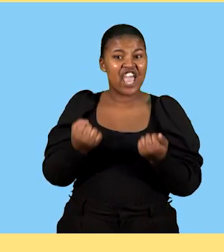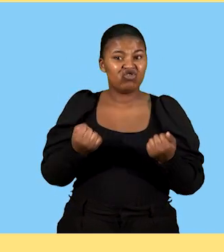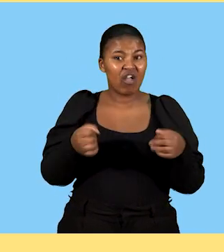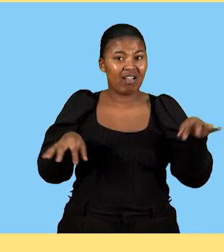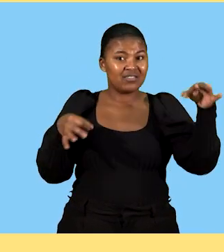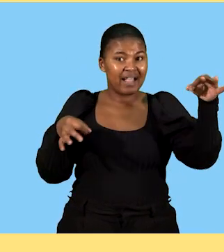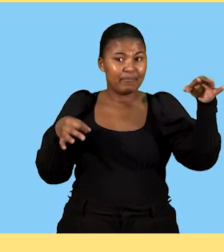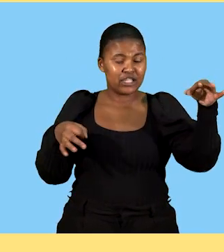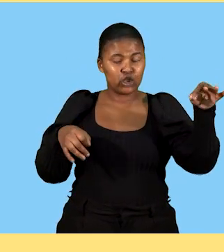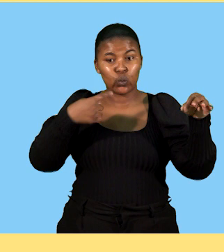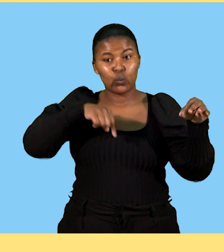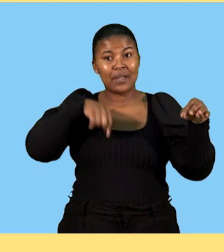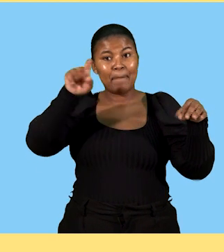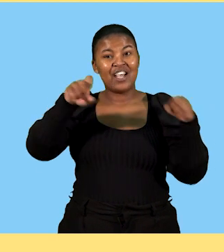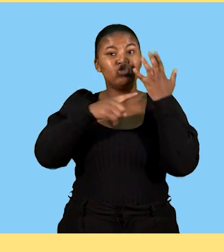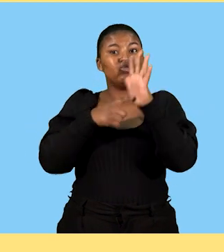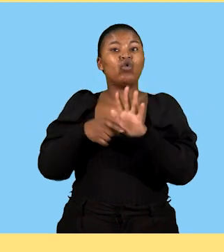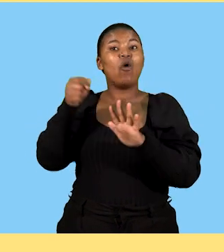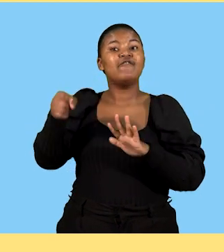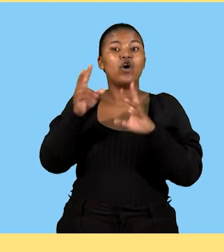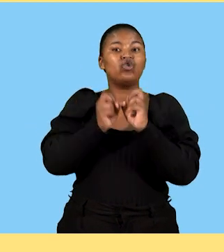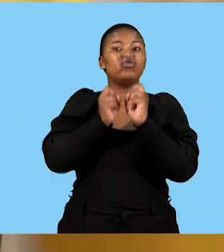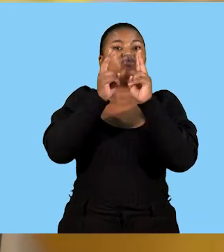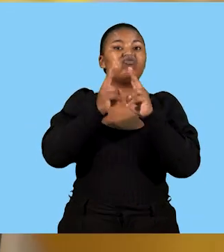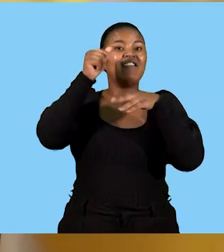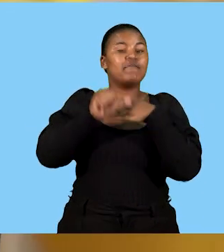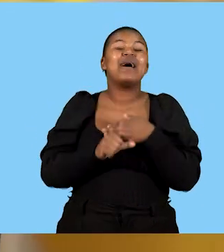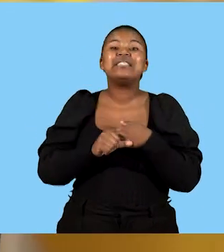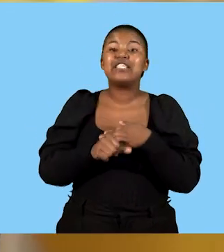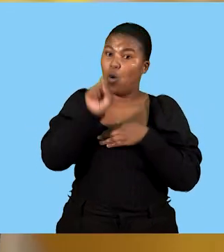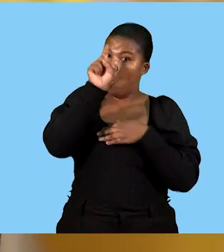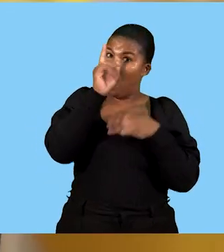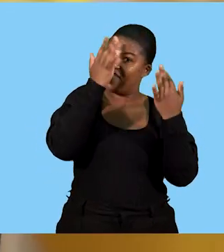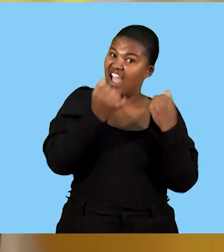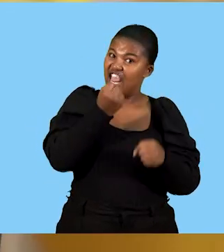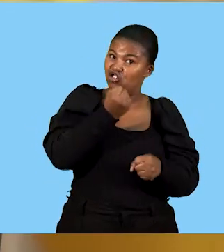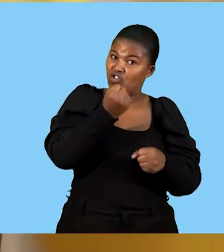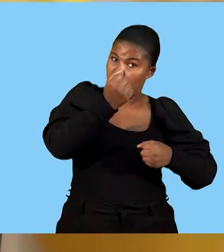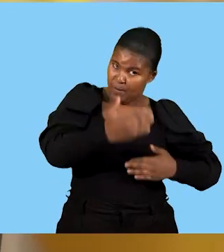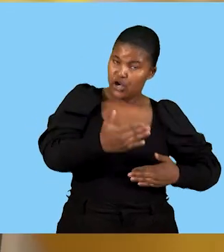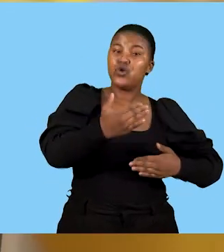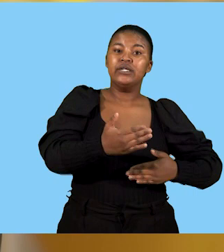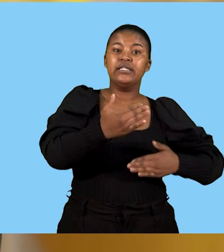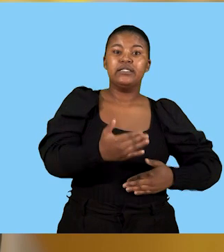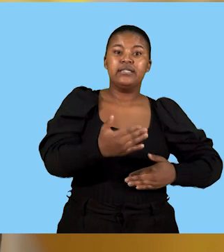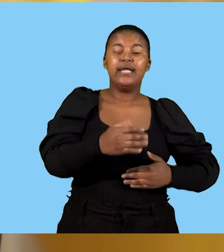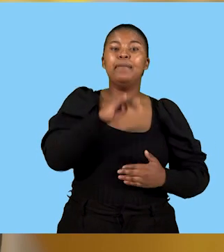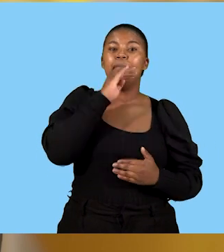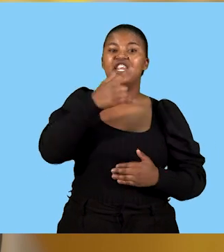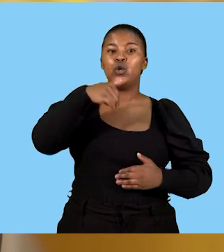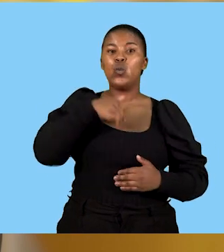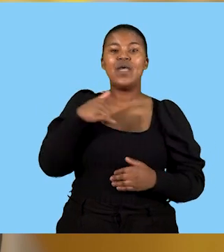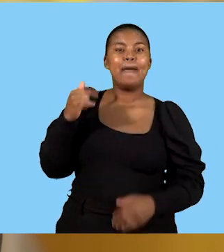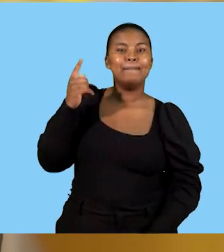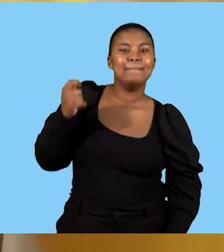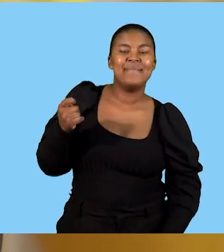to show only for 12 months, for one financial period. That then tells us that there's an amount